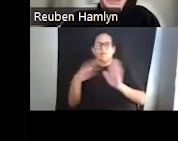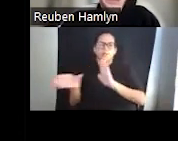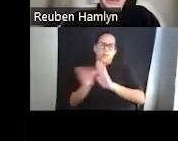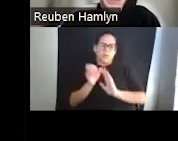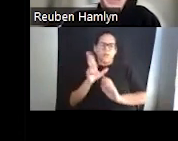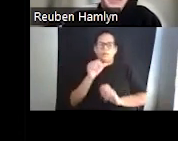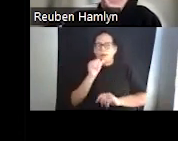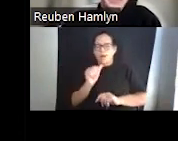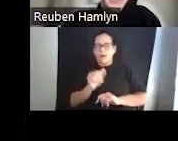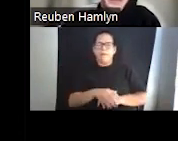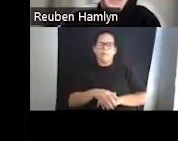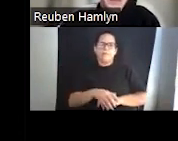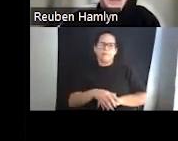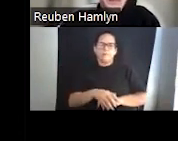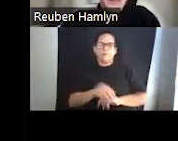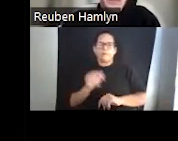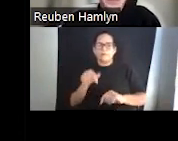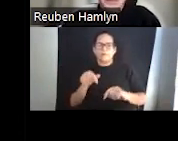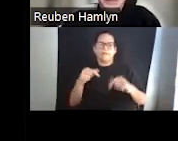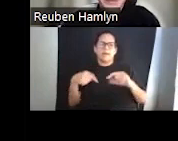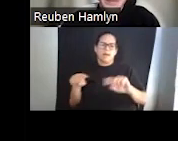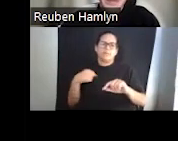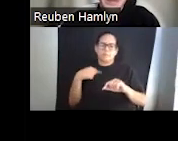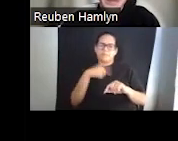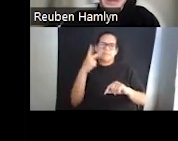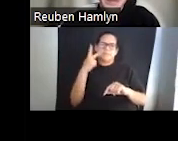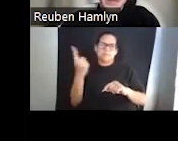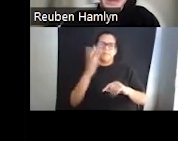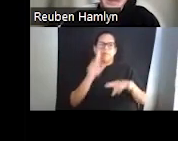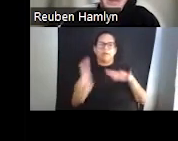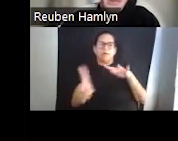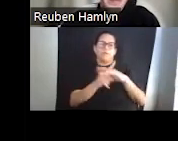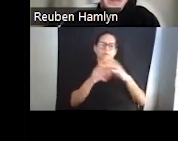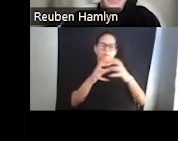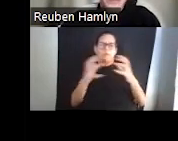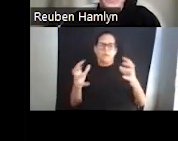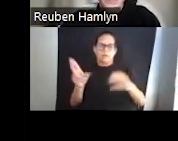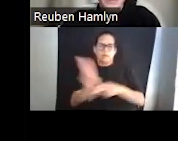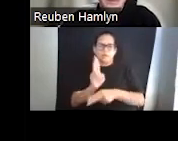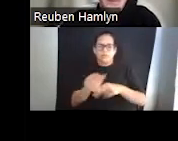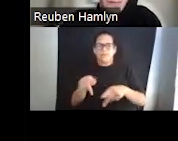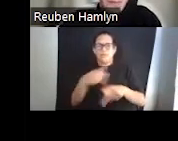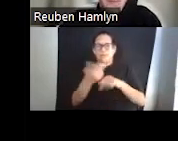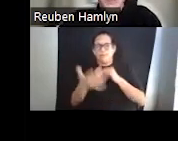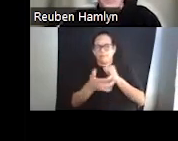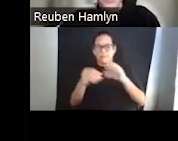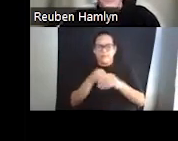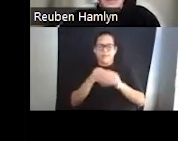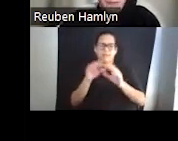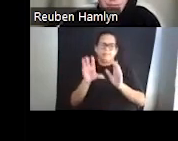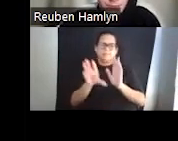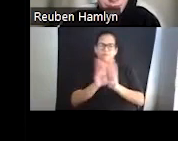not. So this, as we see, is something that is gonna come up a lot in the use of these techniques in documentary